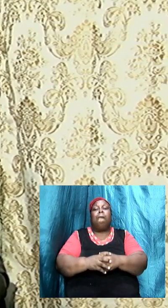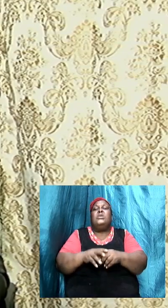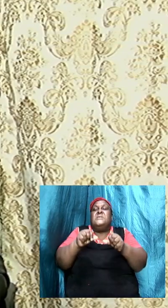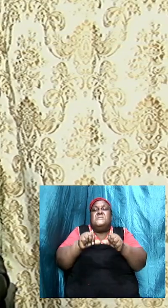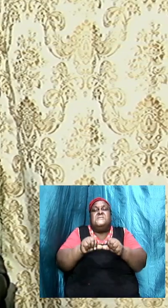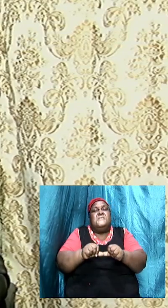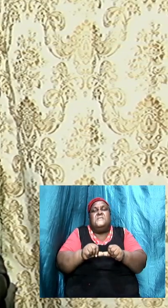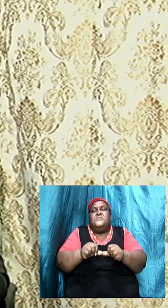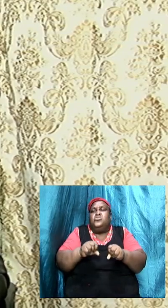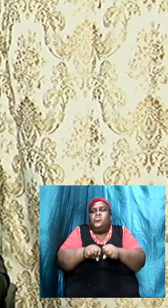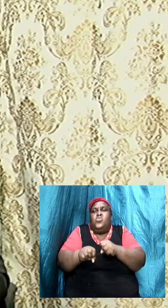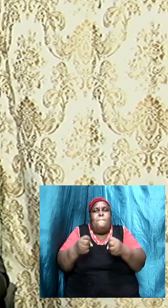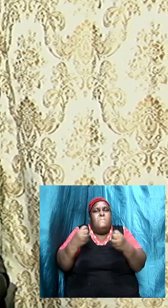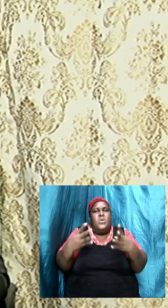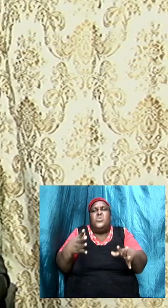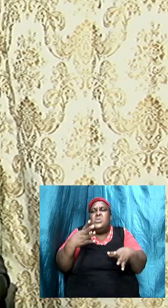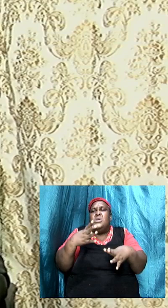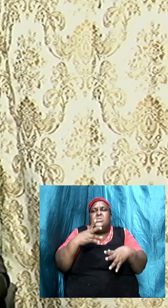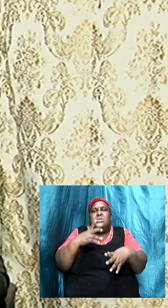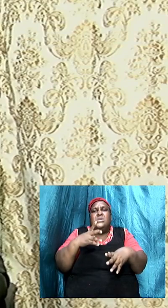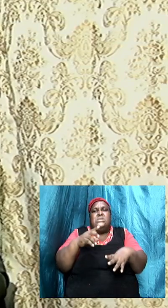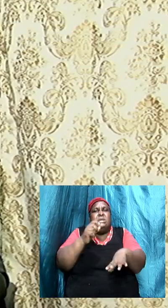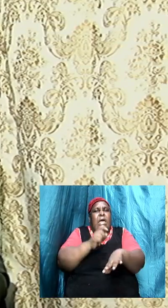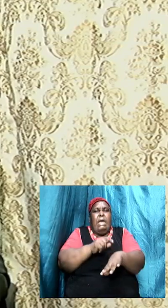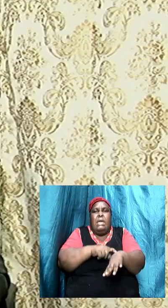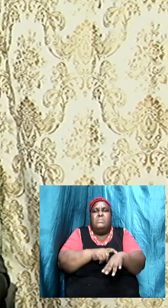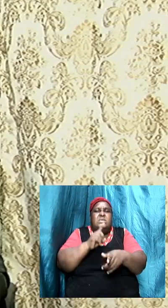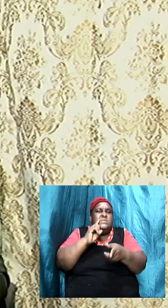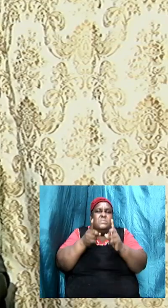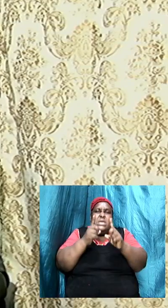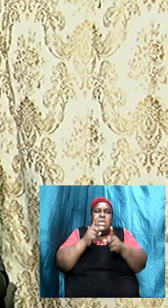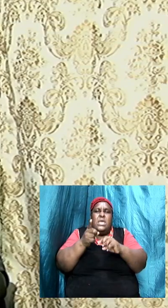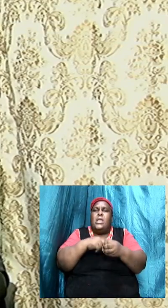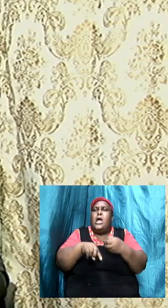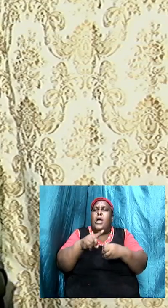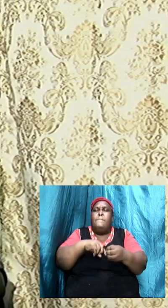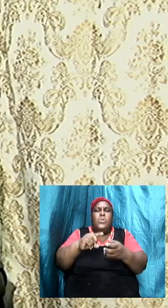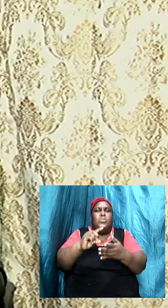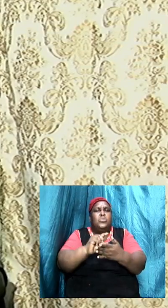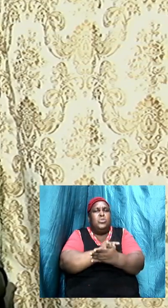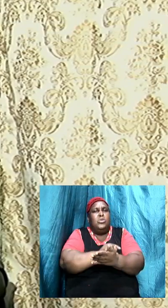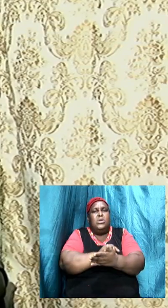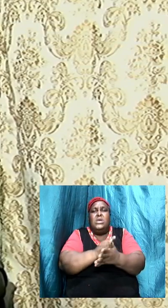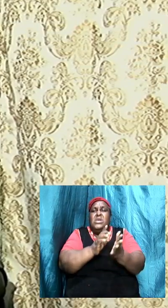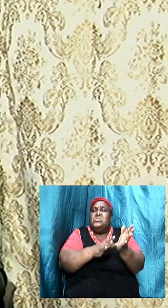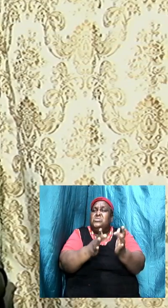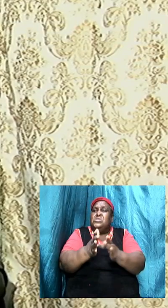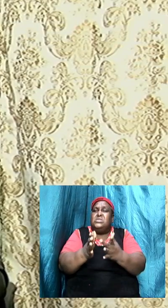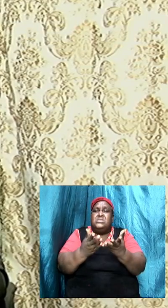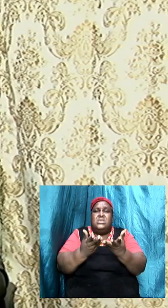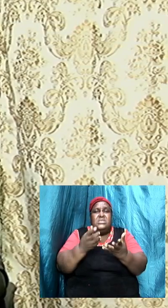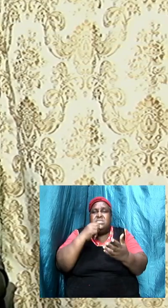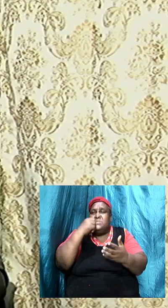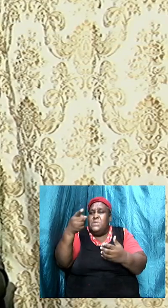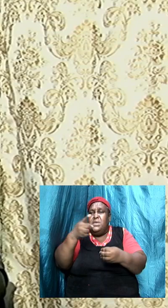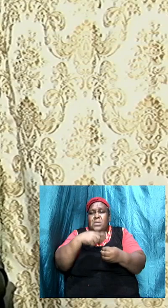the apostles spend so much time talking about doctrine, Jesus spoke about